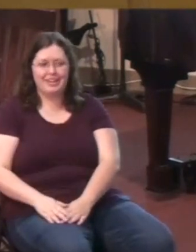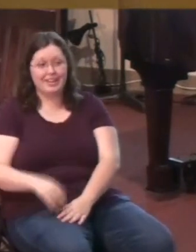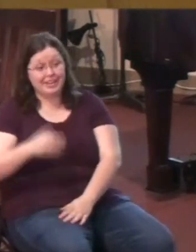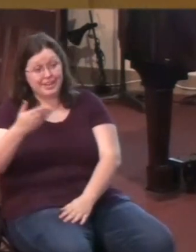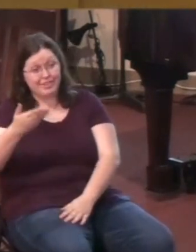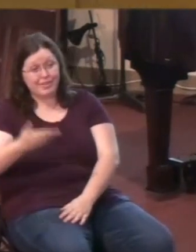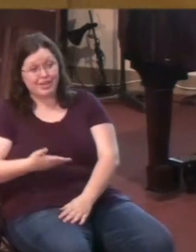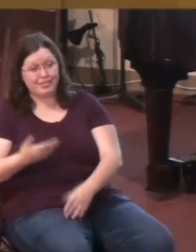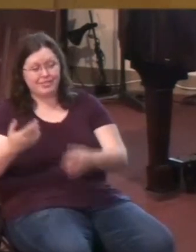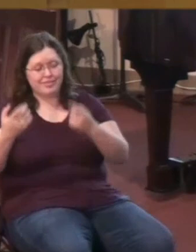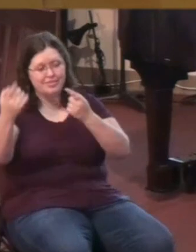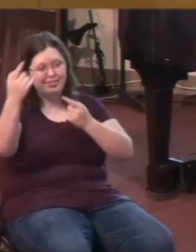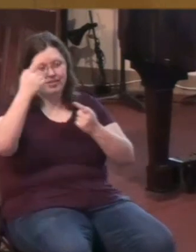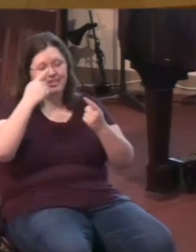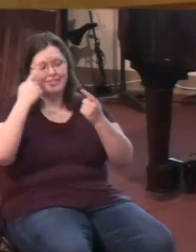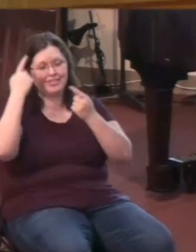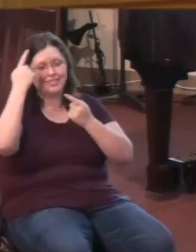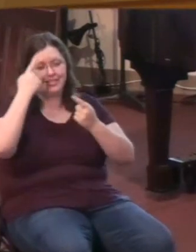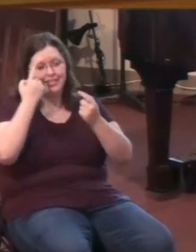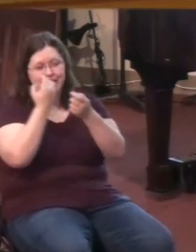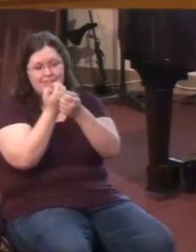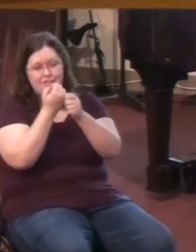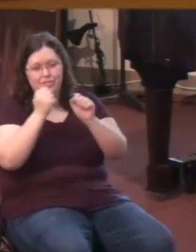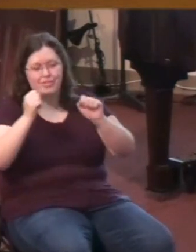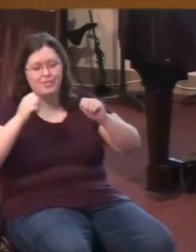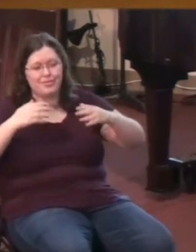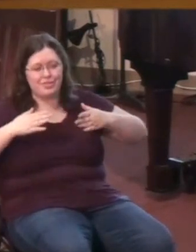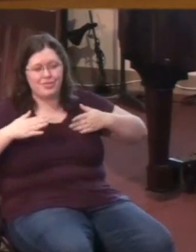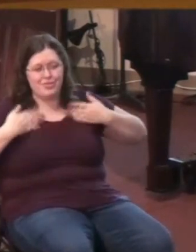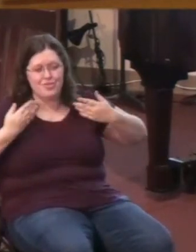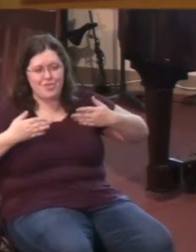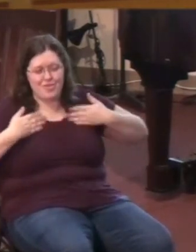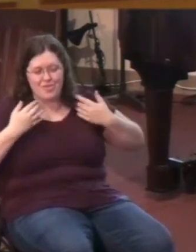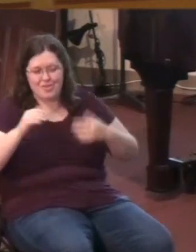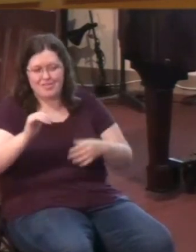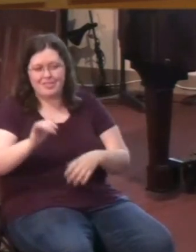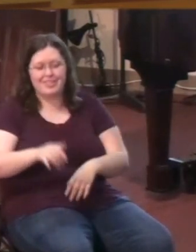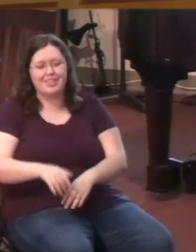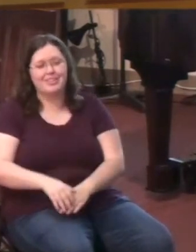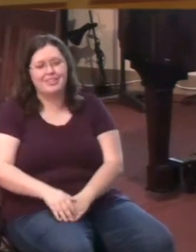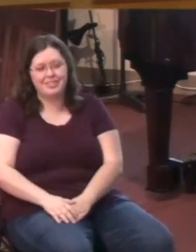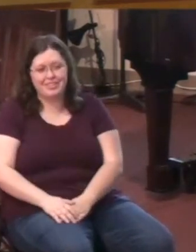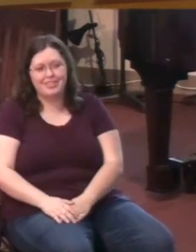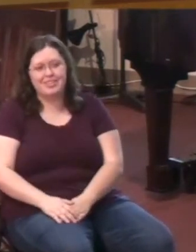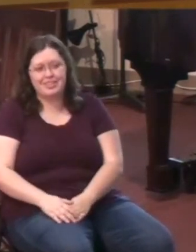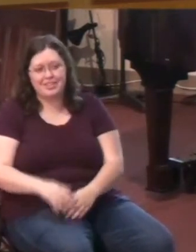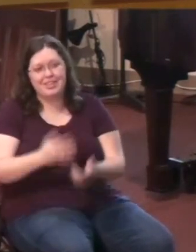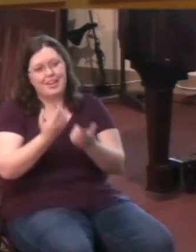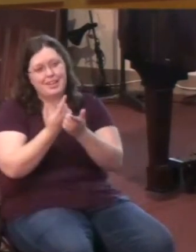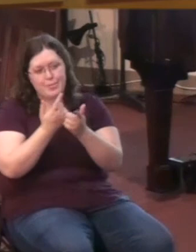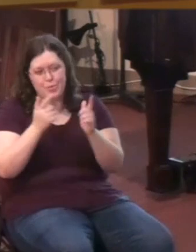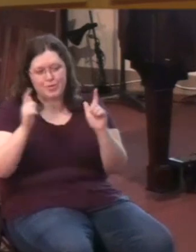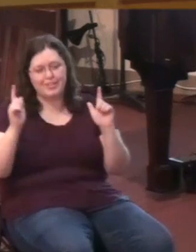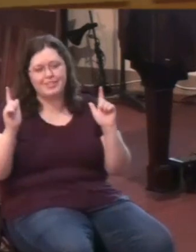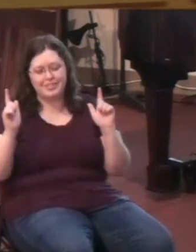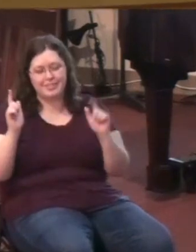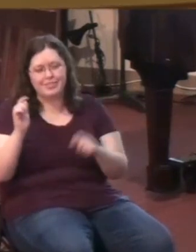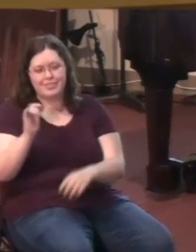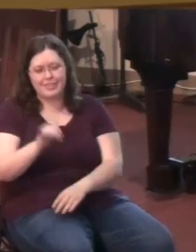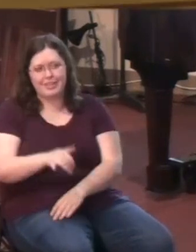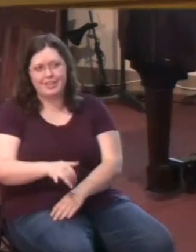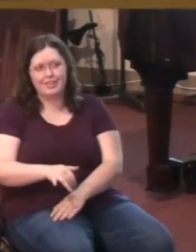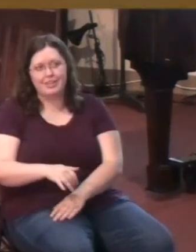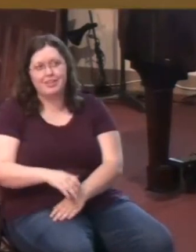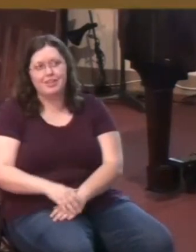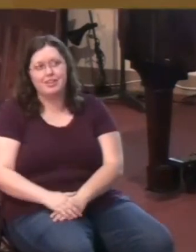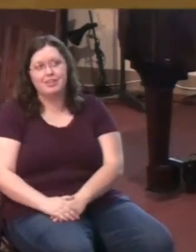to consider the freedom of that and the joy of that and the liberation of that. Which brings us to our third